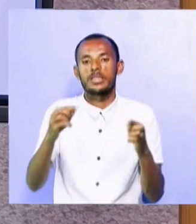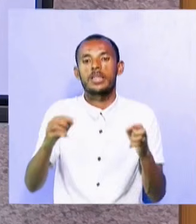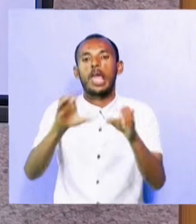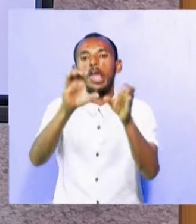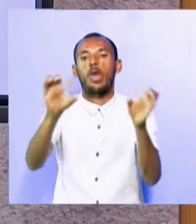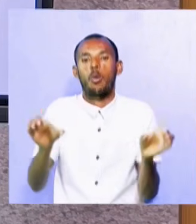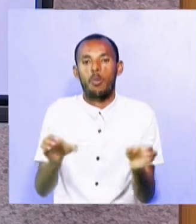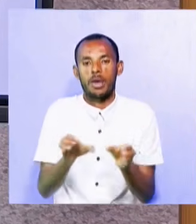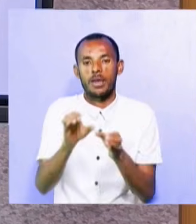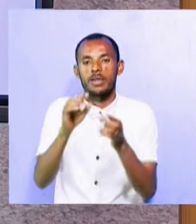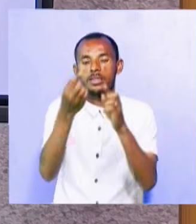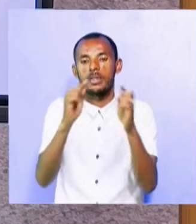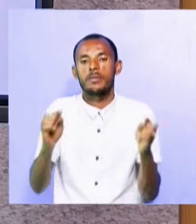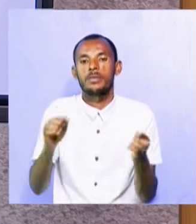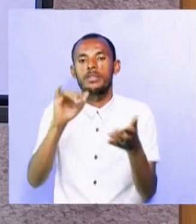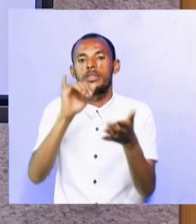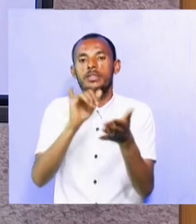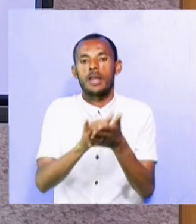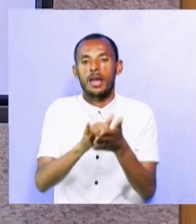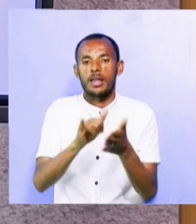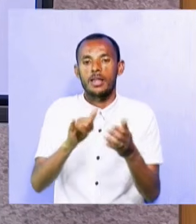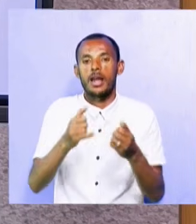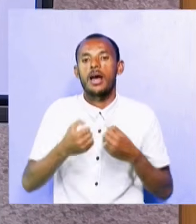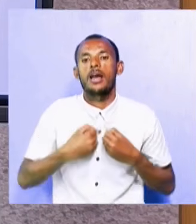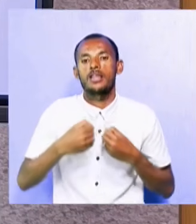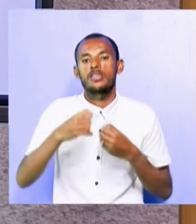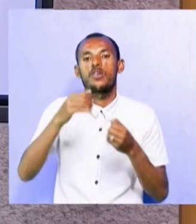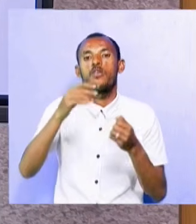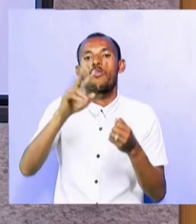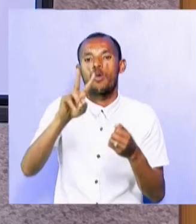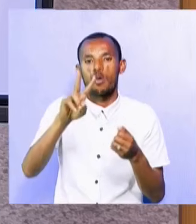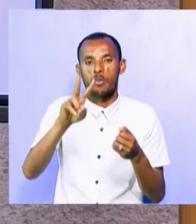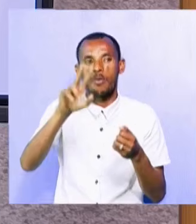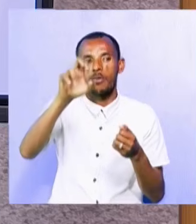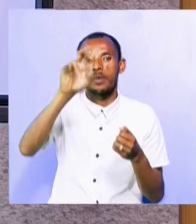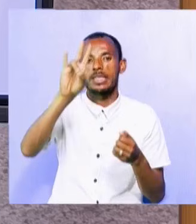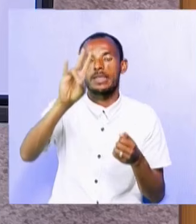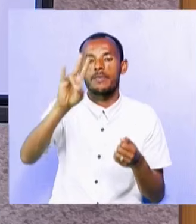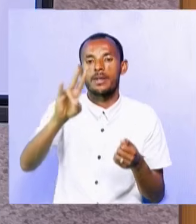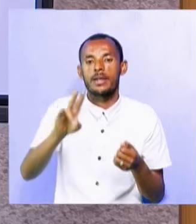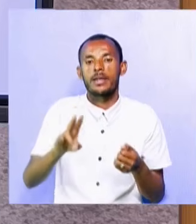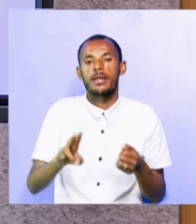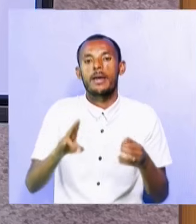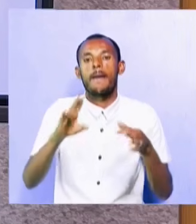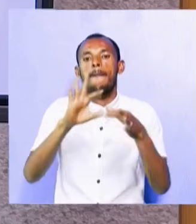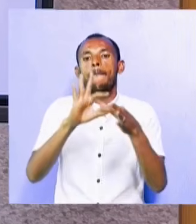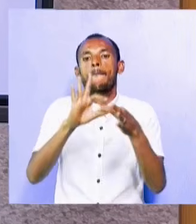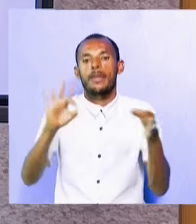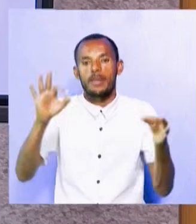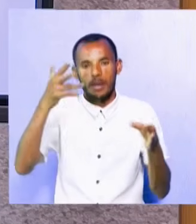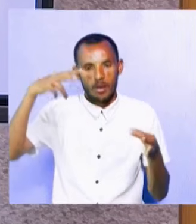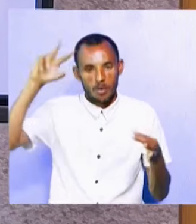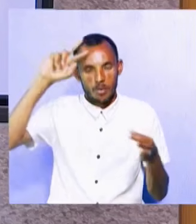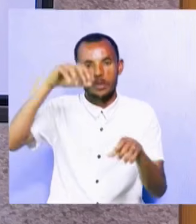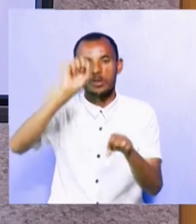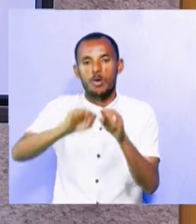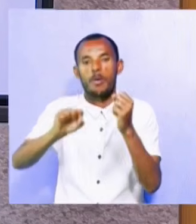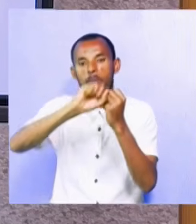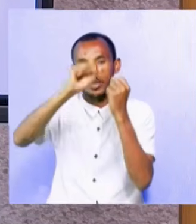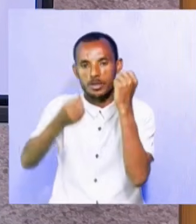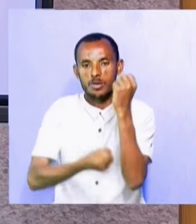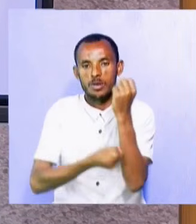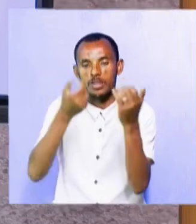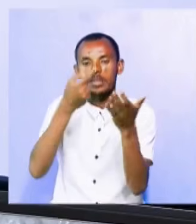fuel tanker has a volume of 27 meter cube. So based on